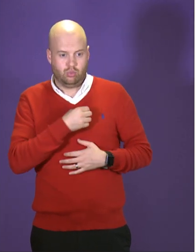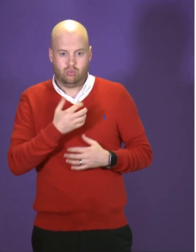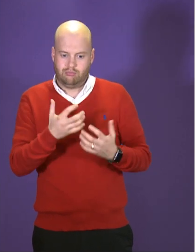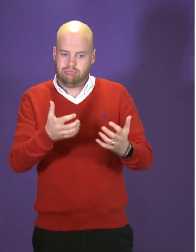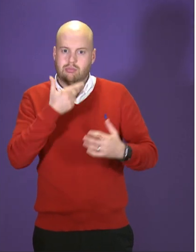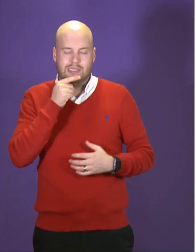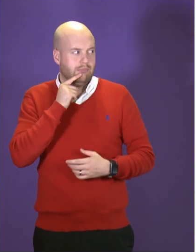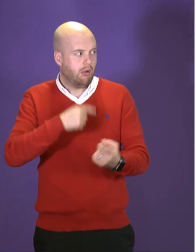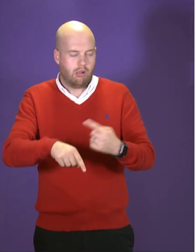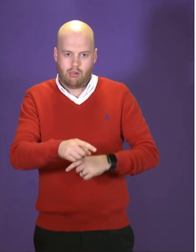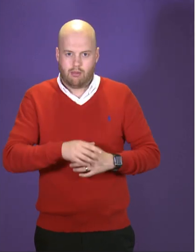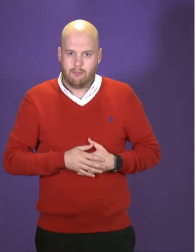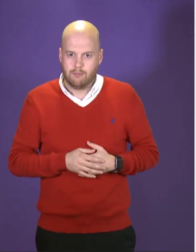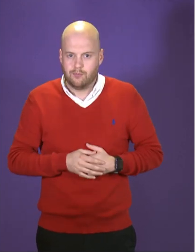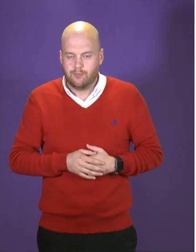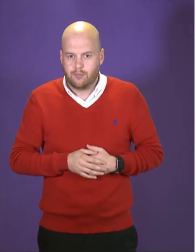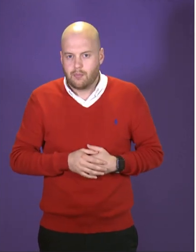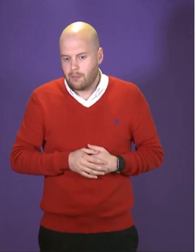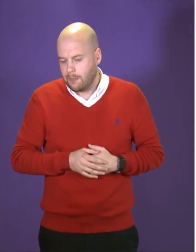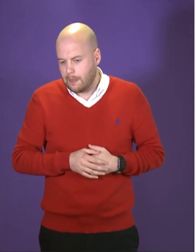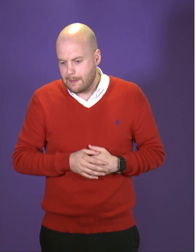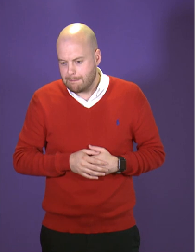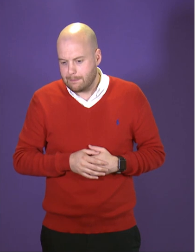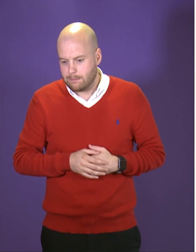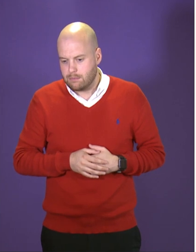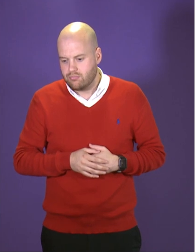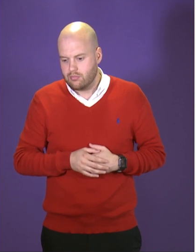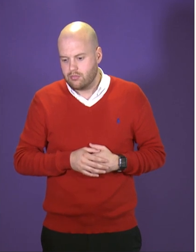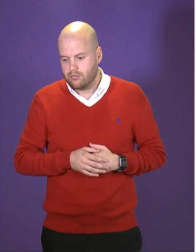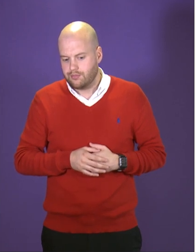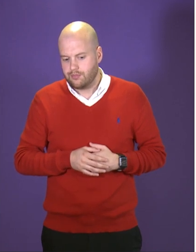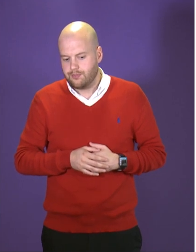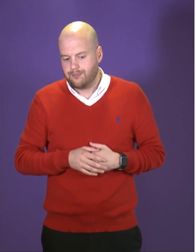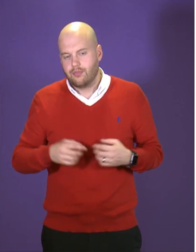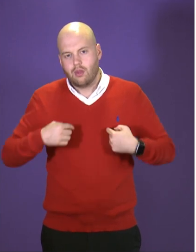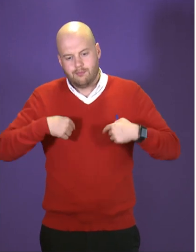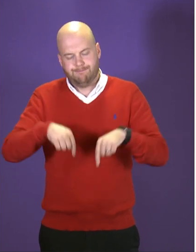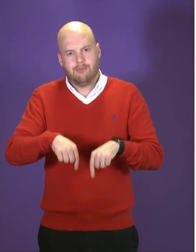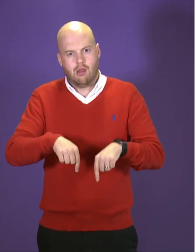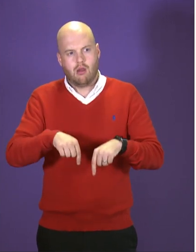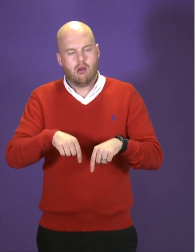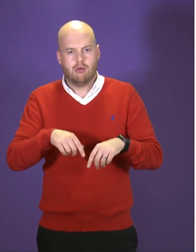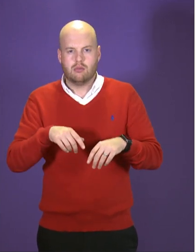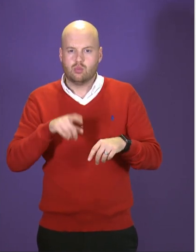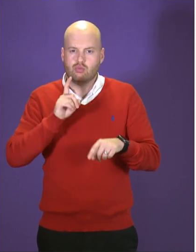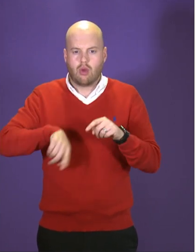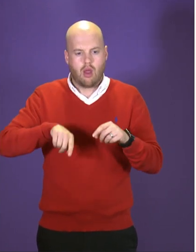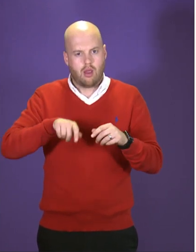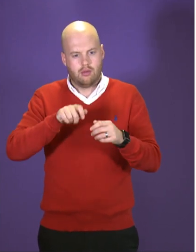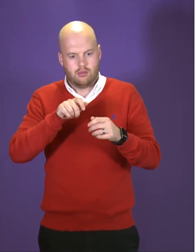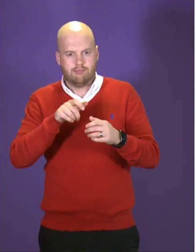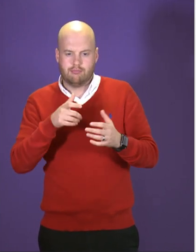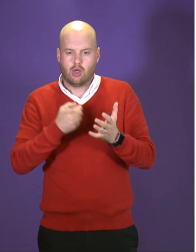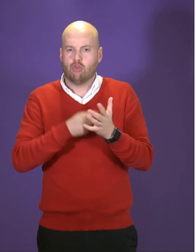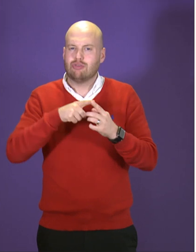We're here in this government to redesign the whole cultural policy,